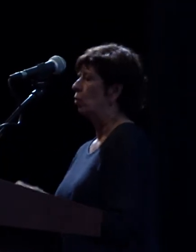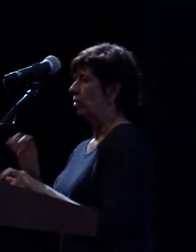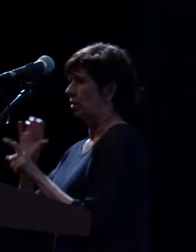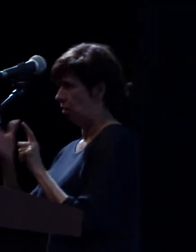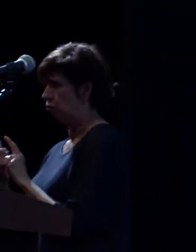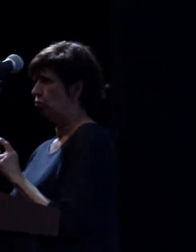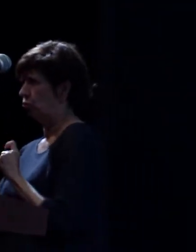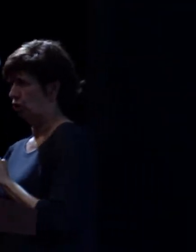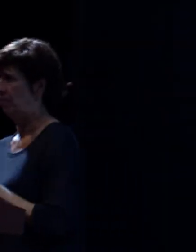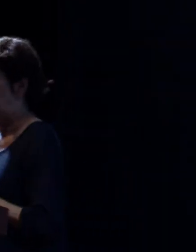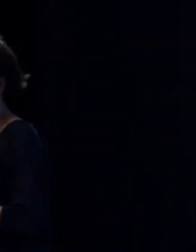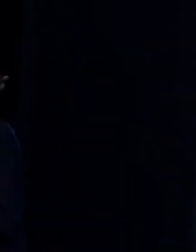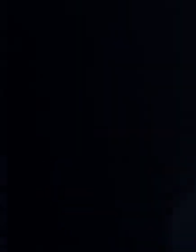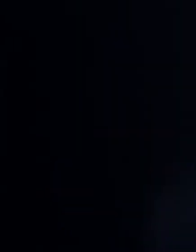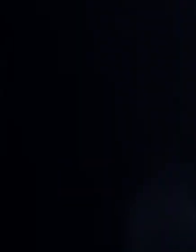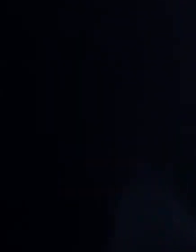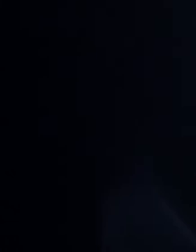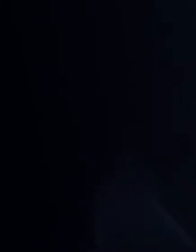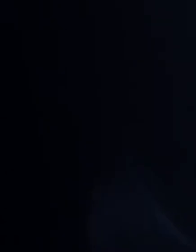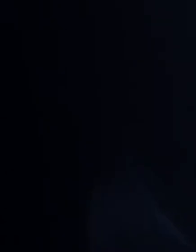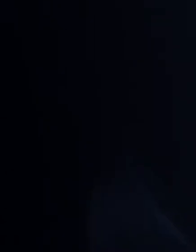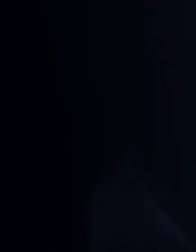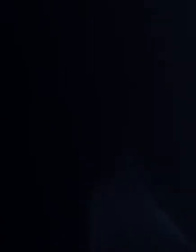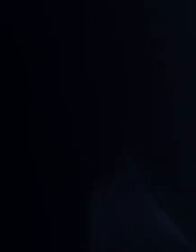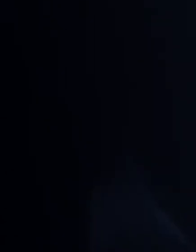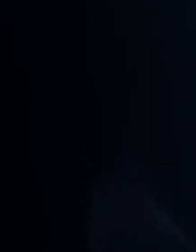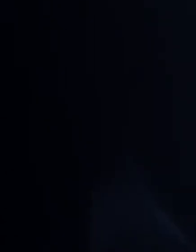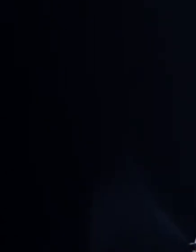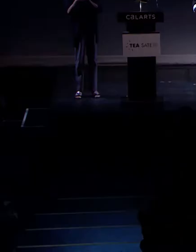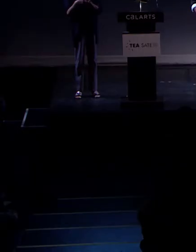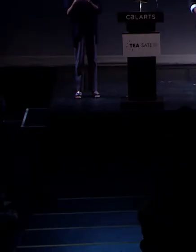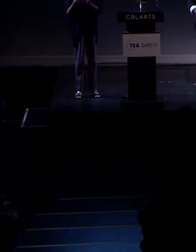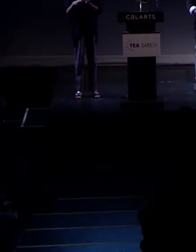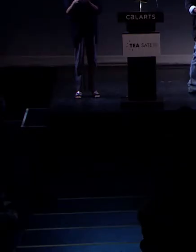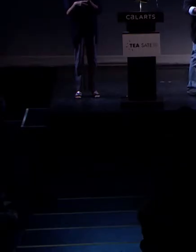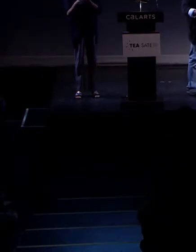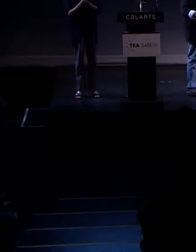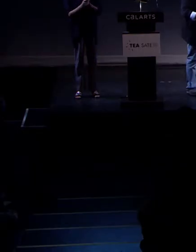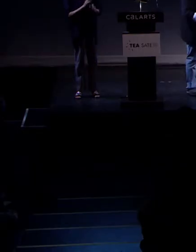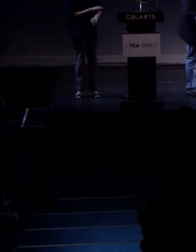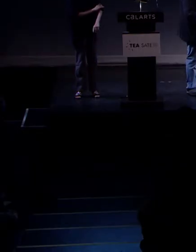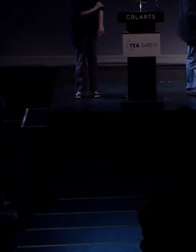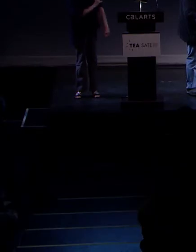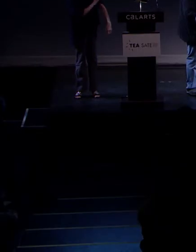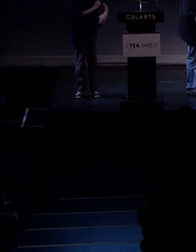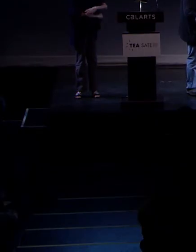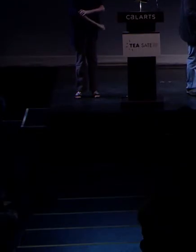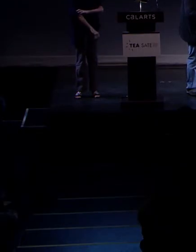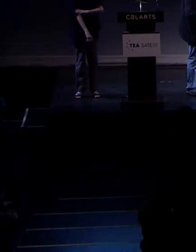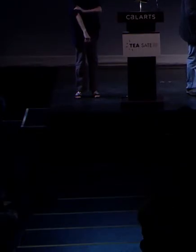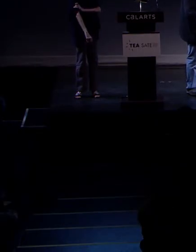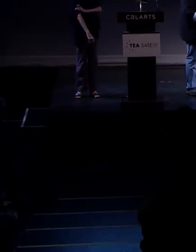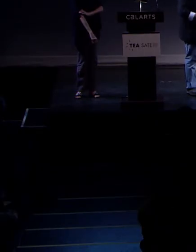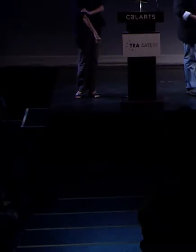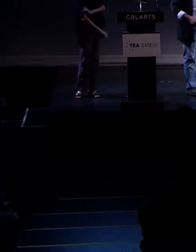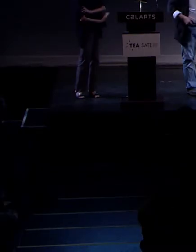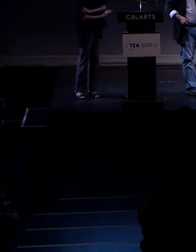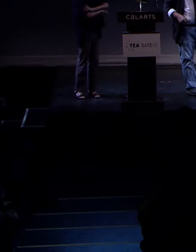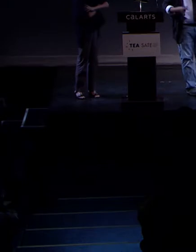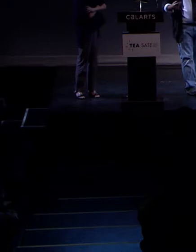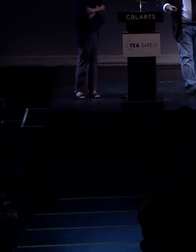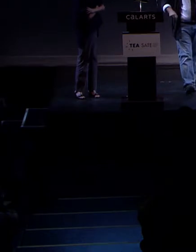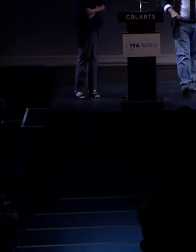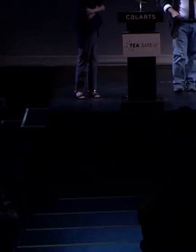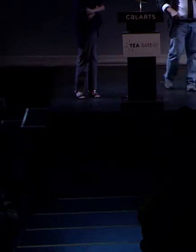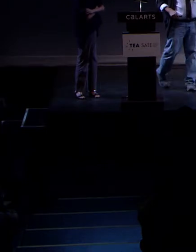we're facing right now. And I just want to play a very short video clip here, because I think this is a great cultural example of